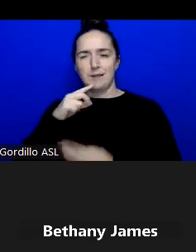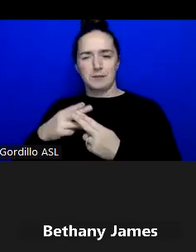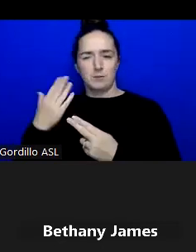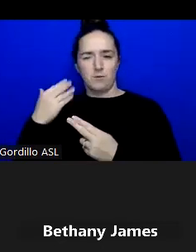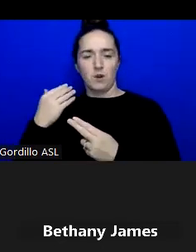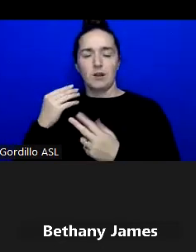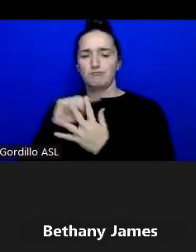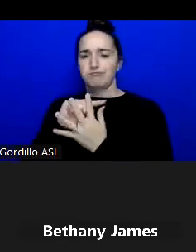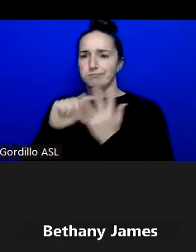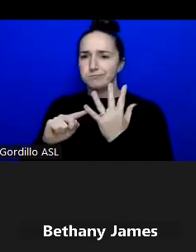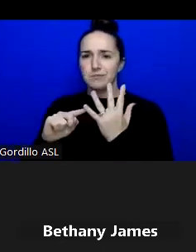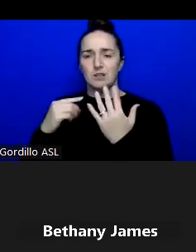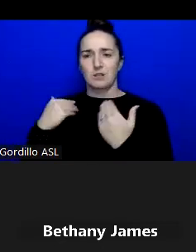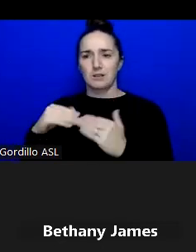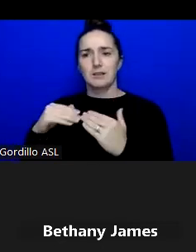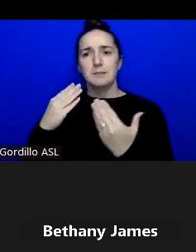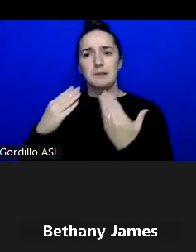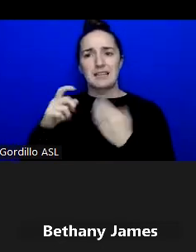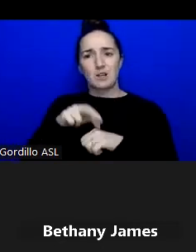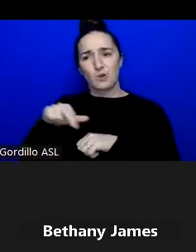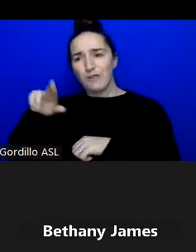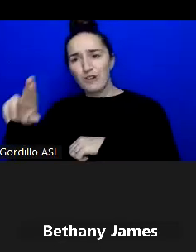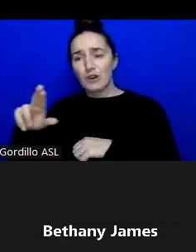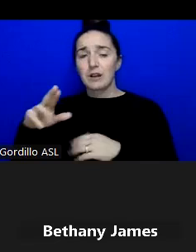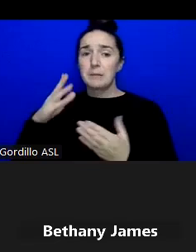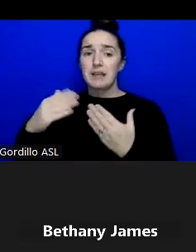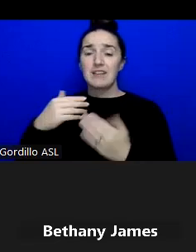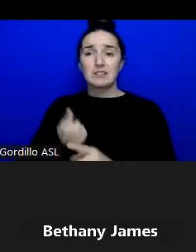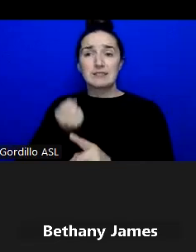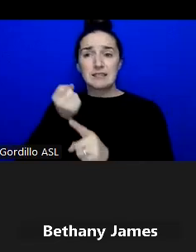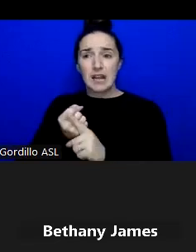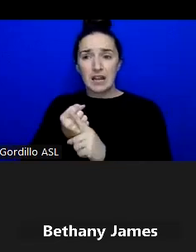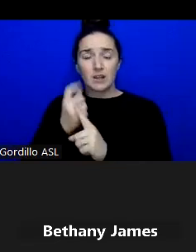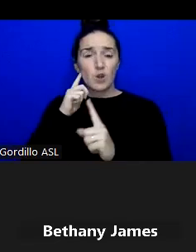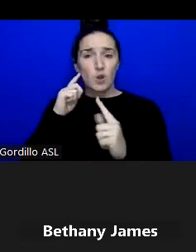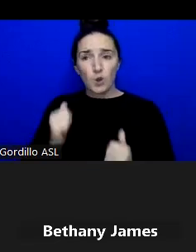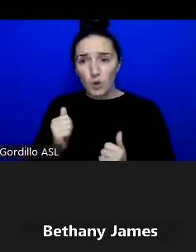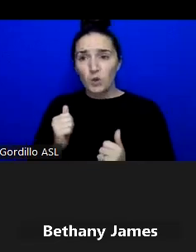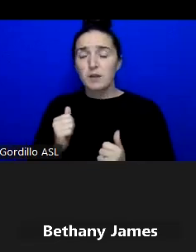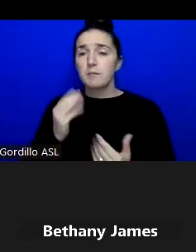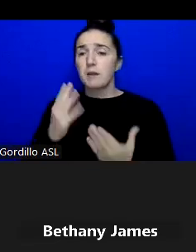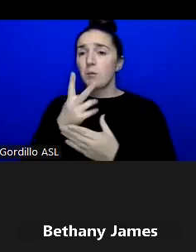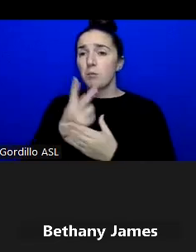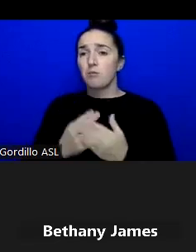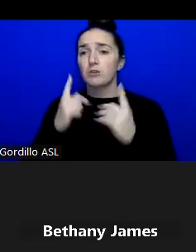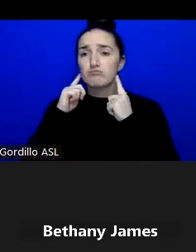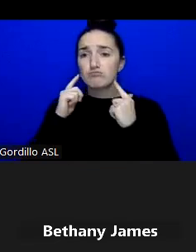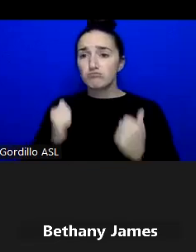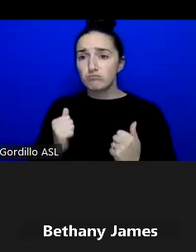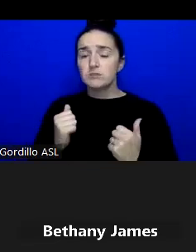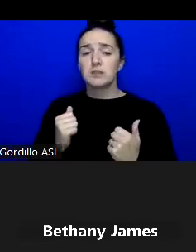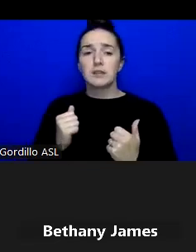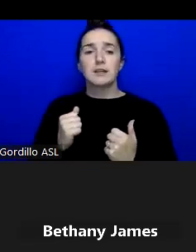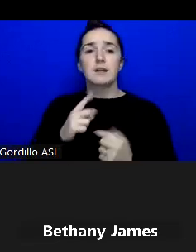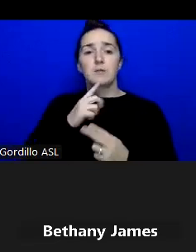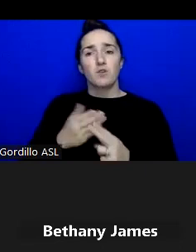we need to refer on for. They may have had a sudden hearing loss. They might have a unilateral hearing loss. I mentioned tinnitus before. So